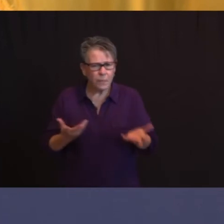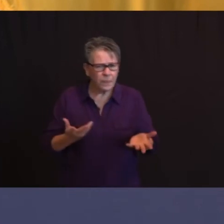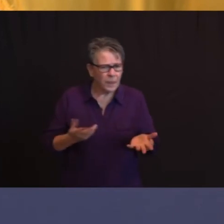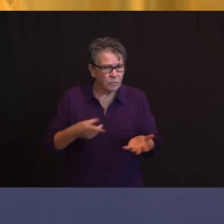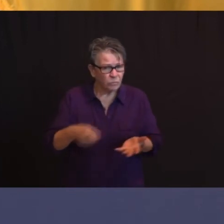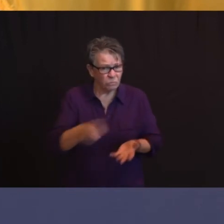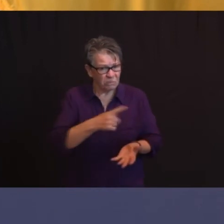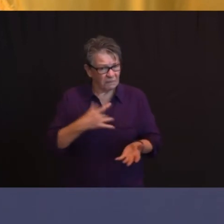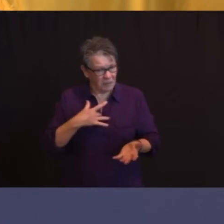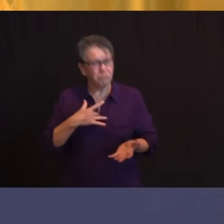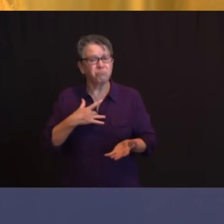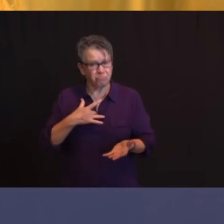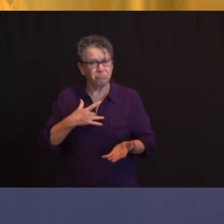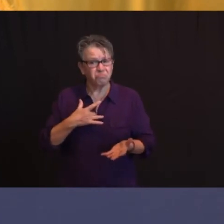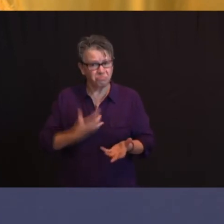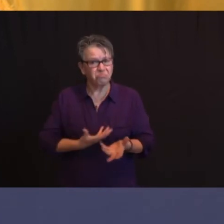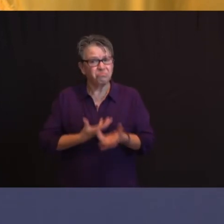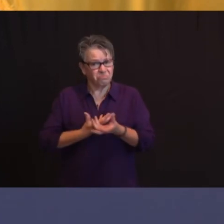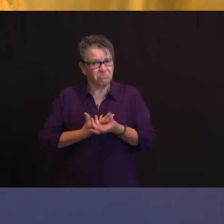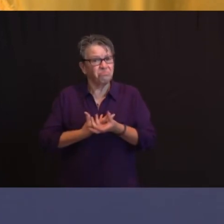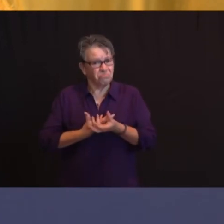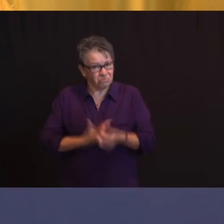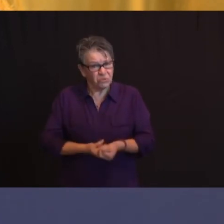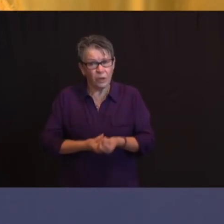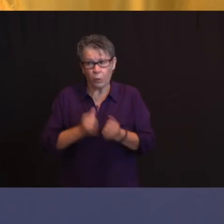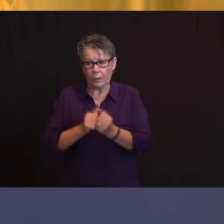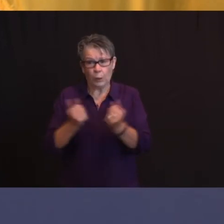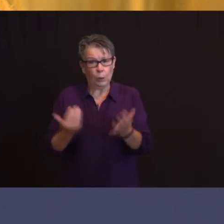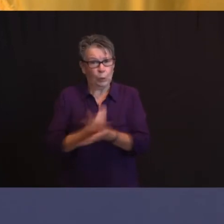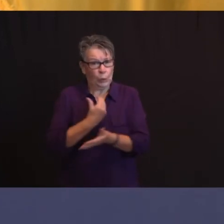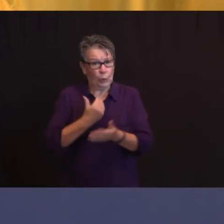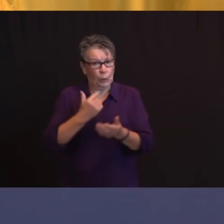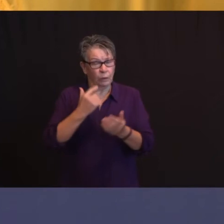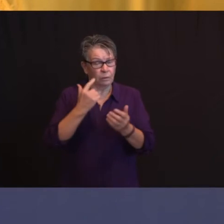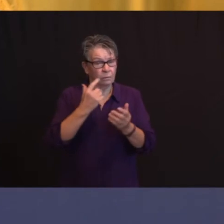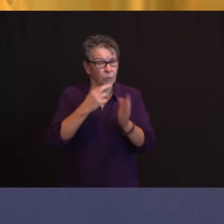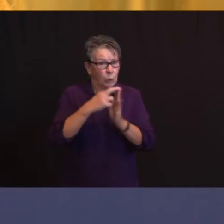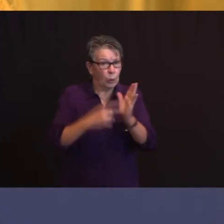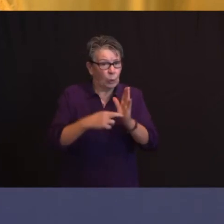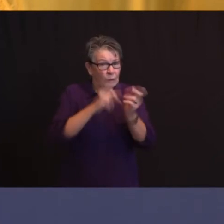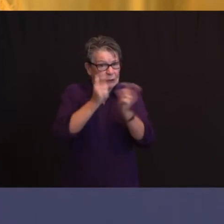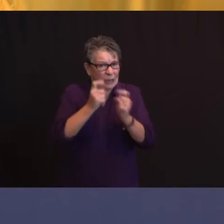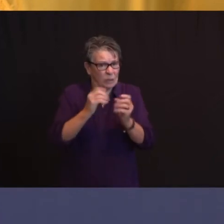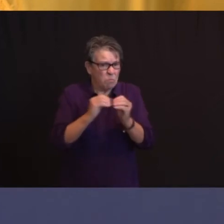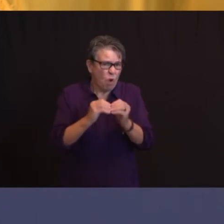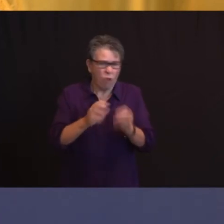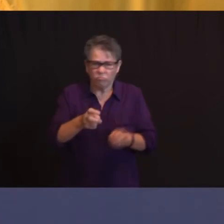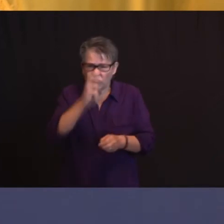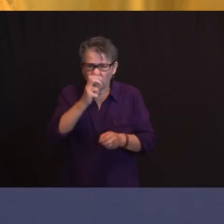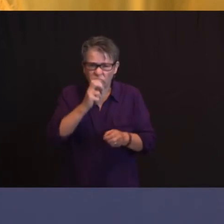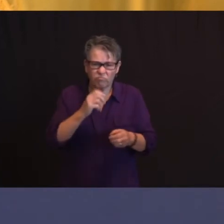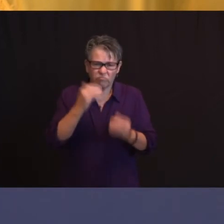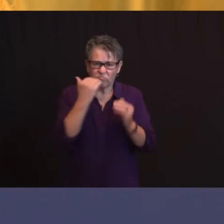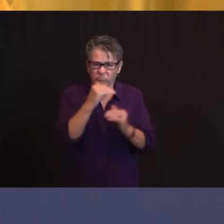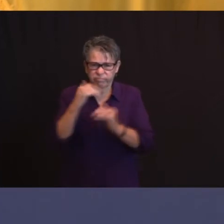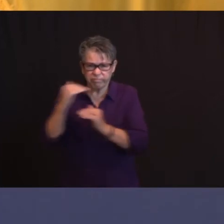strategic restrictions that you put in place will be enough to slow the increase in new cases and hospitalizations? You mentioned elective surgeries, indoor dining,